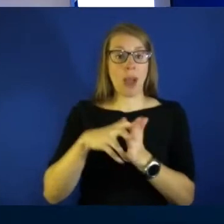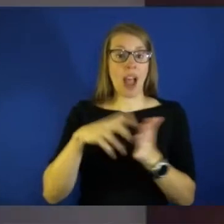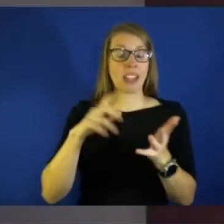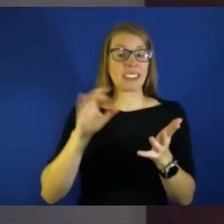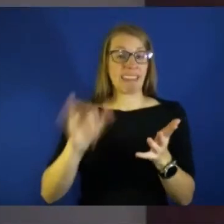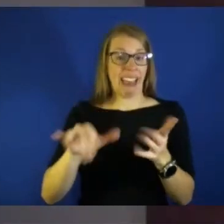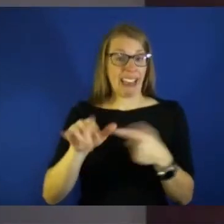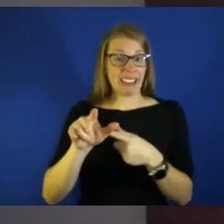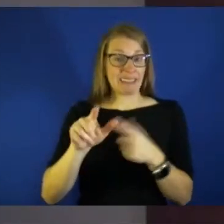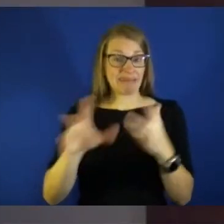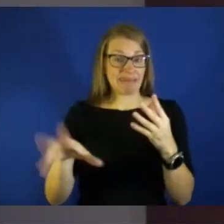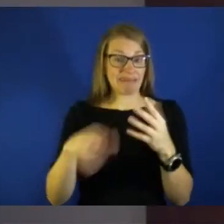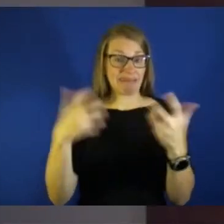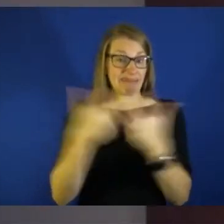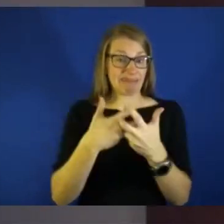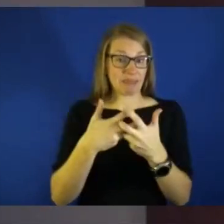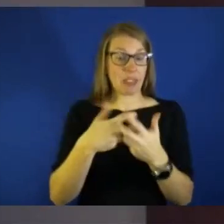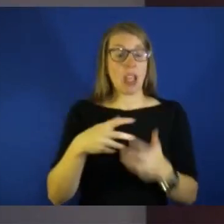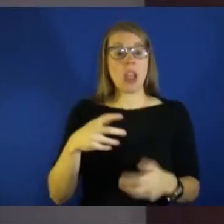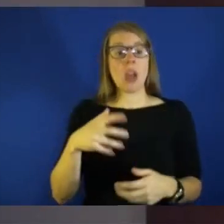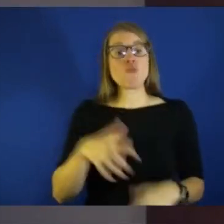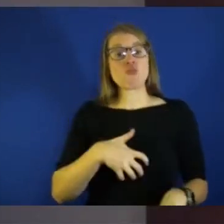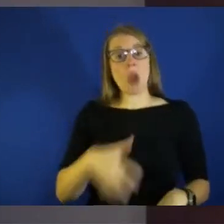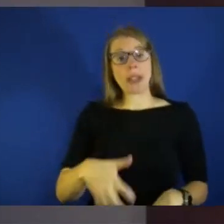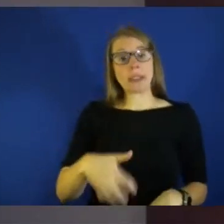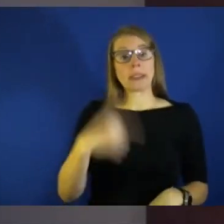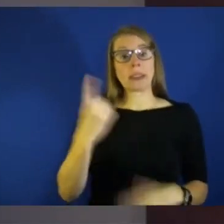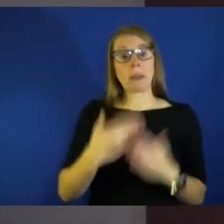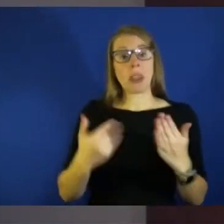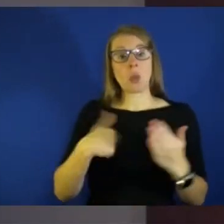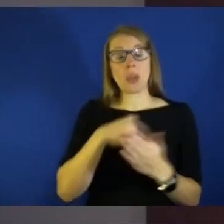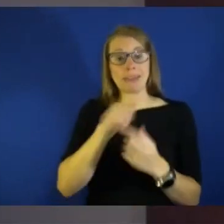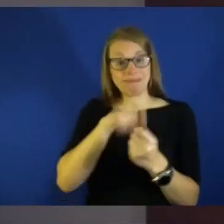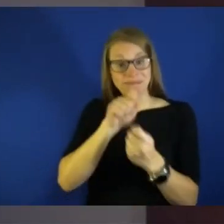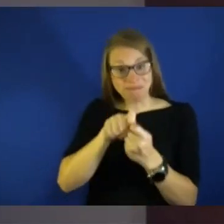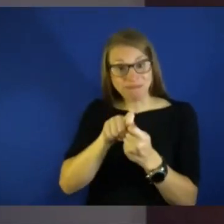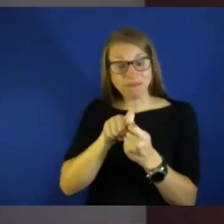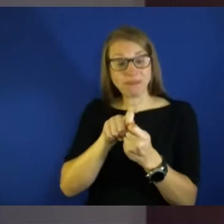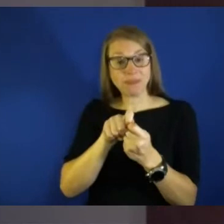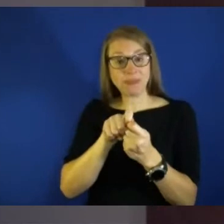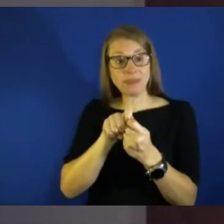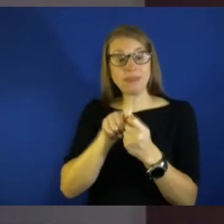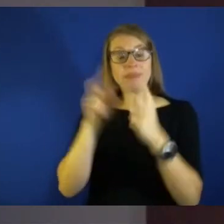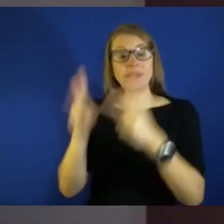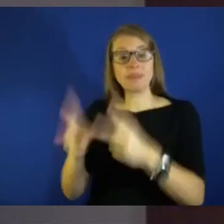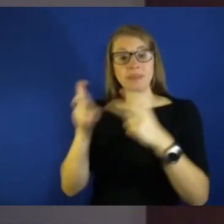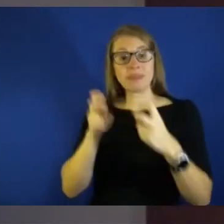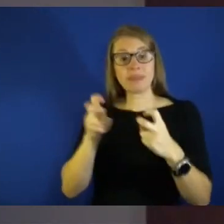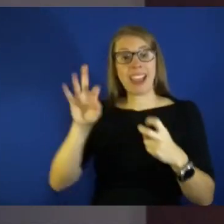Yeah. So in pregnancy is actually something we specifically pull out, and the FDA has